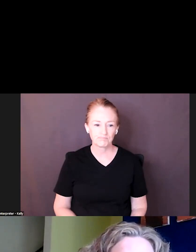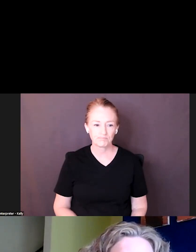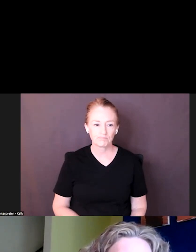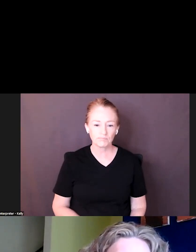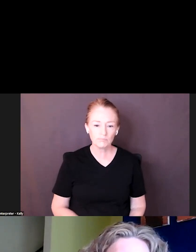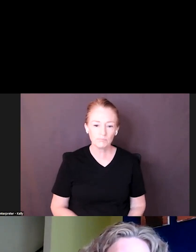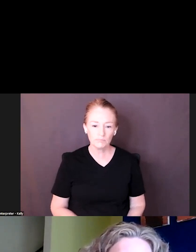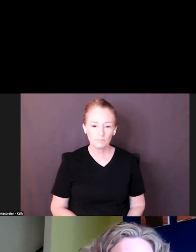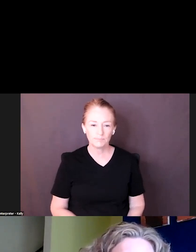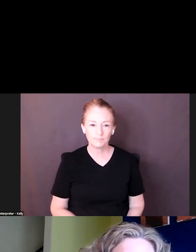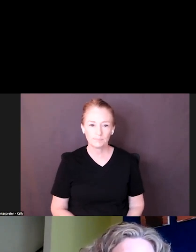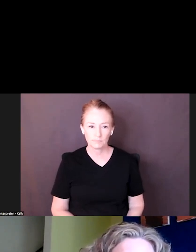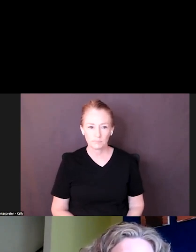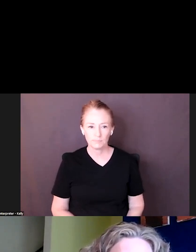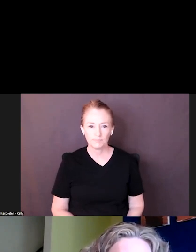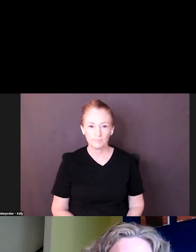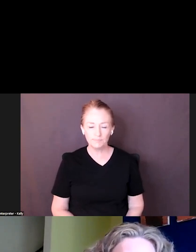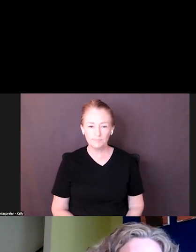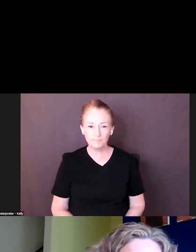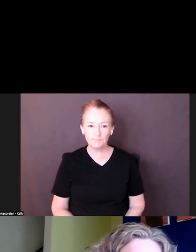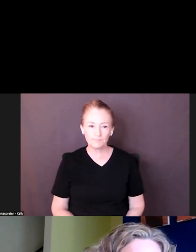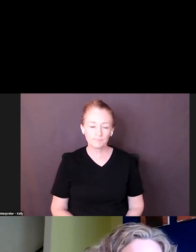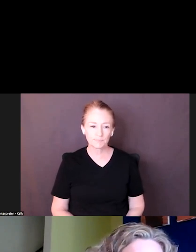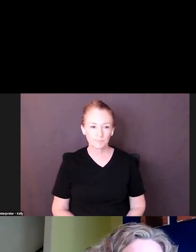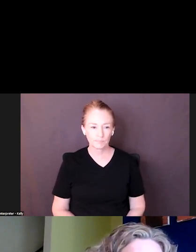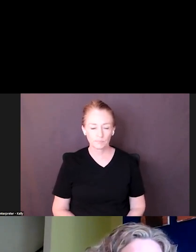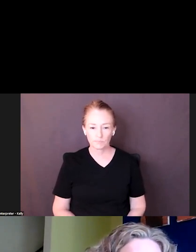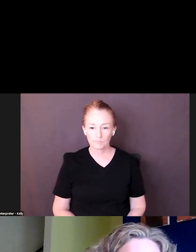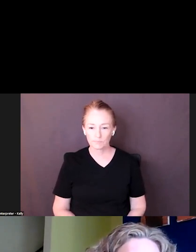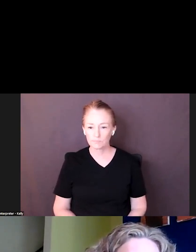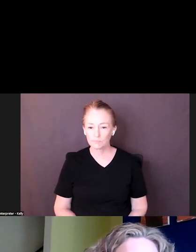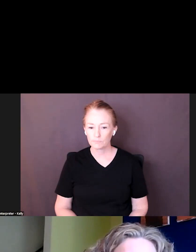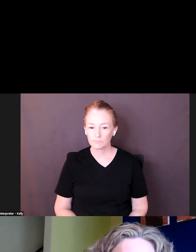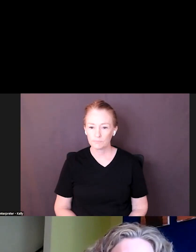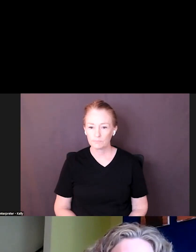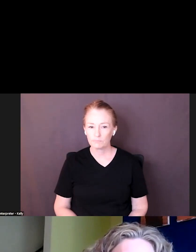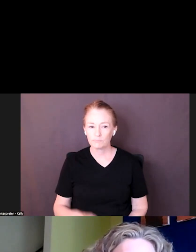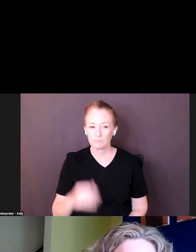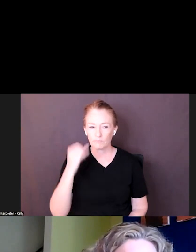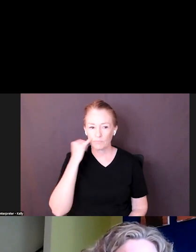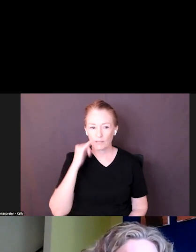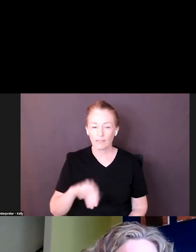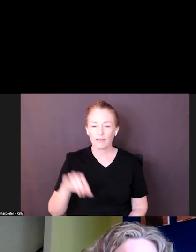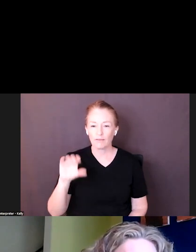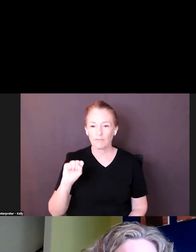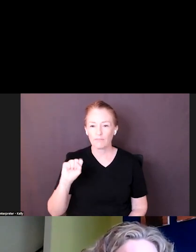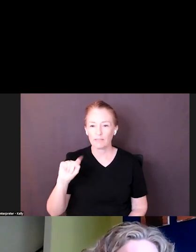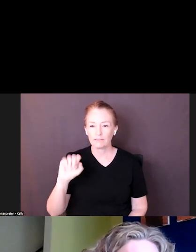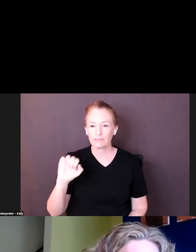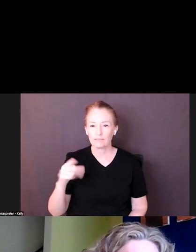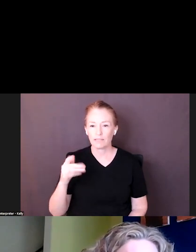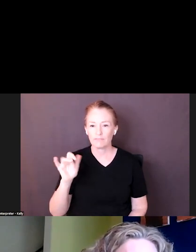And now we are going to move to, if Stephanie Hepburn is on. Stephanie, are you